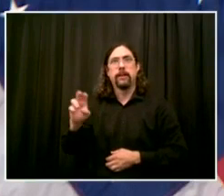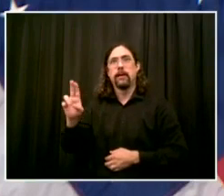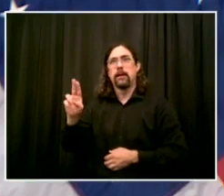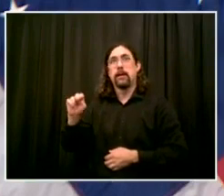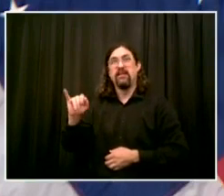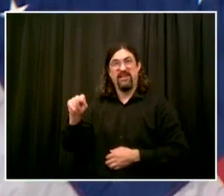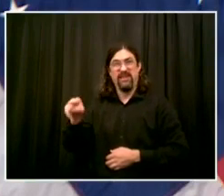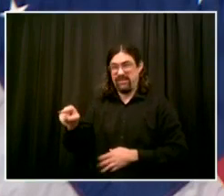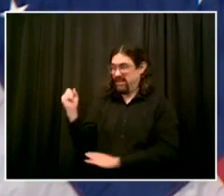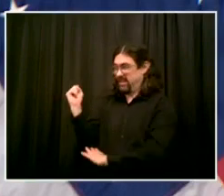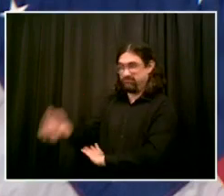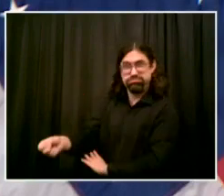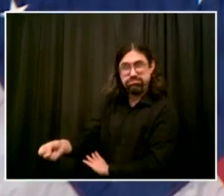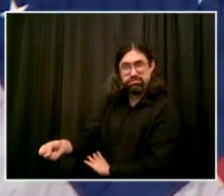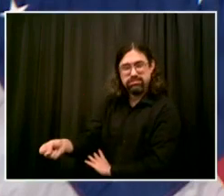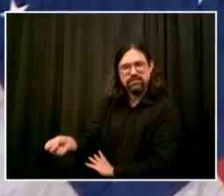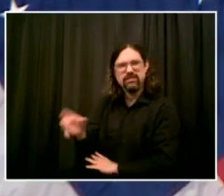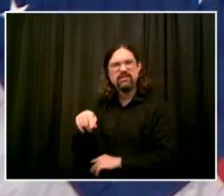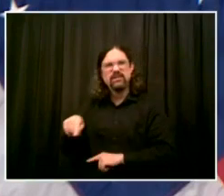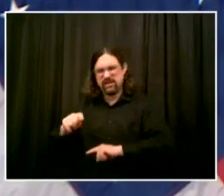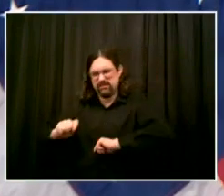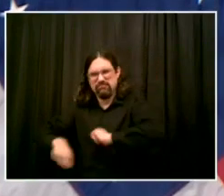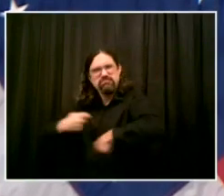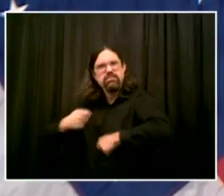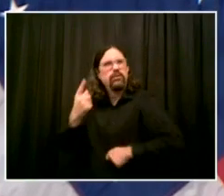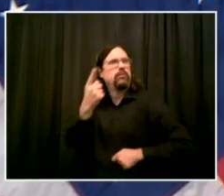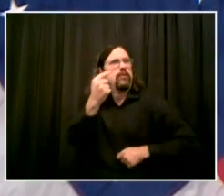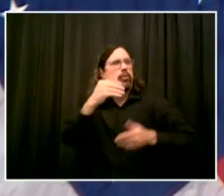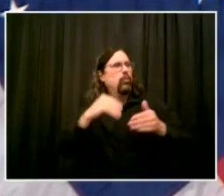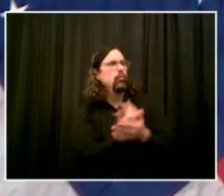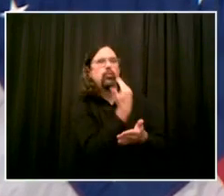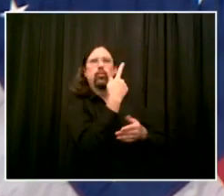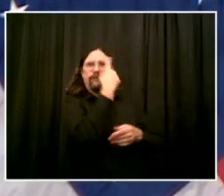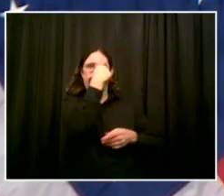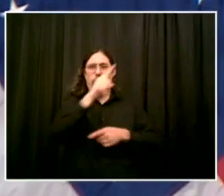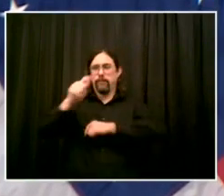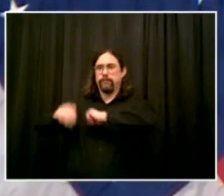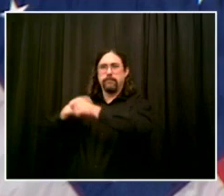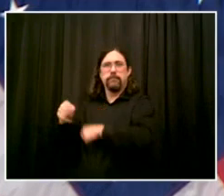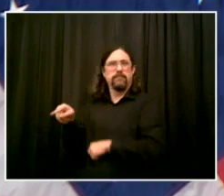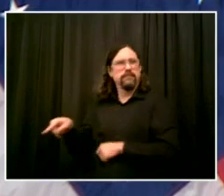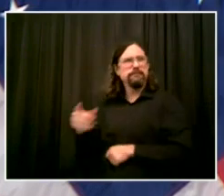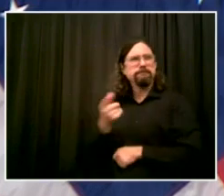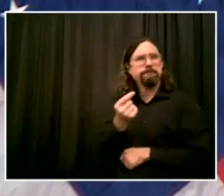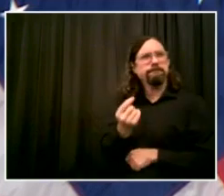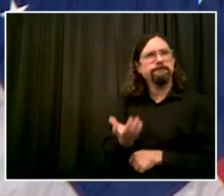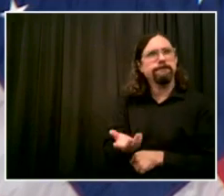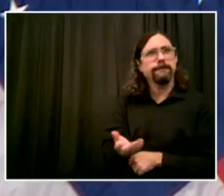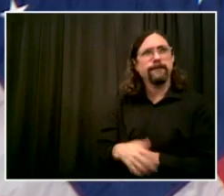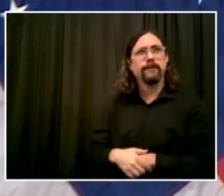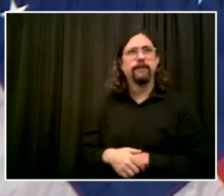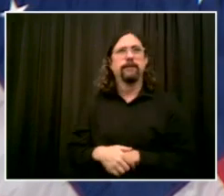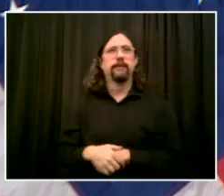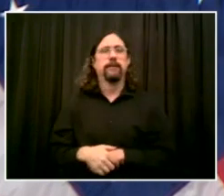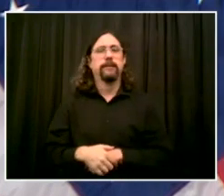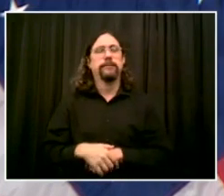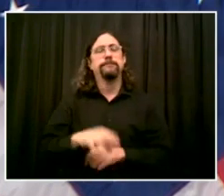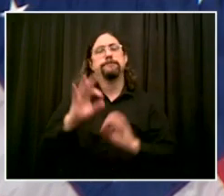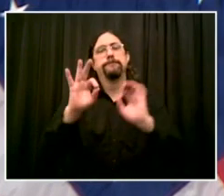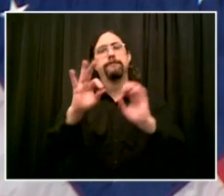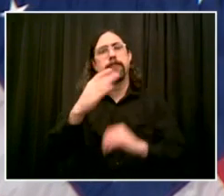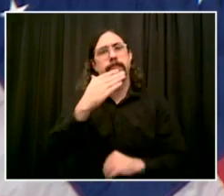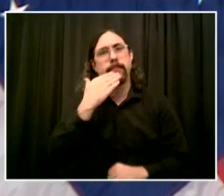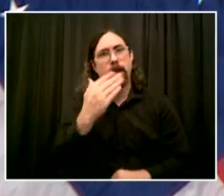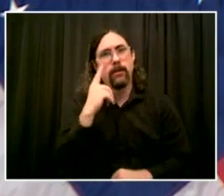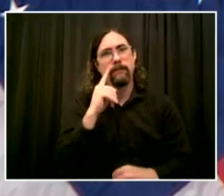at the state of New York City right now, the violent uptick, the level of arrests made, I